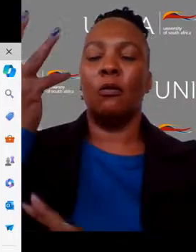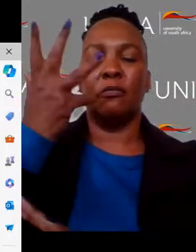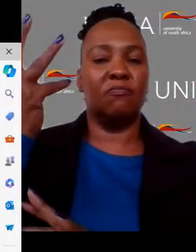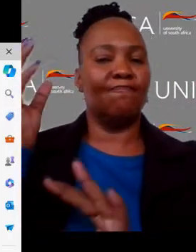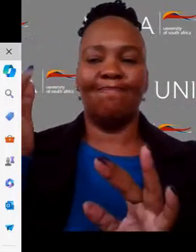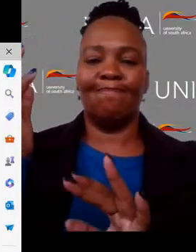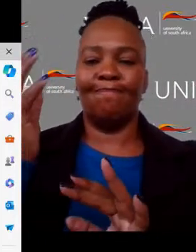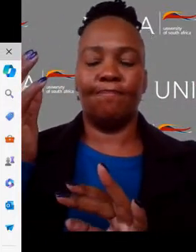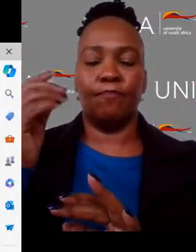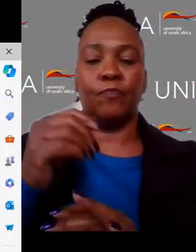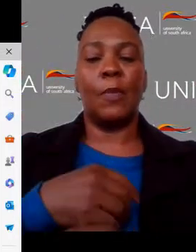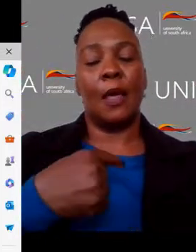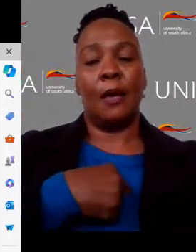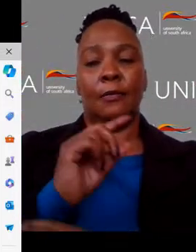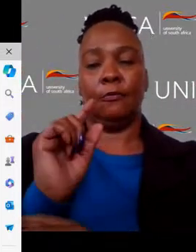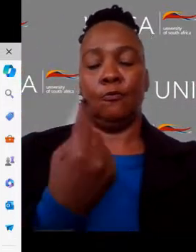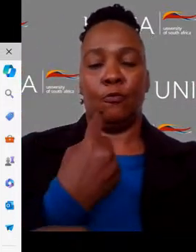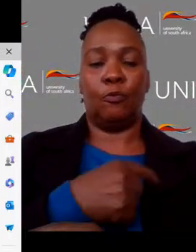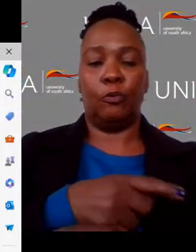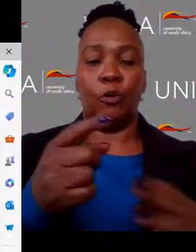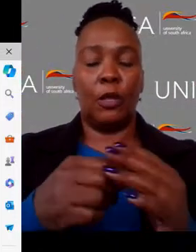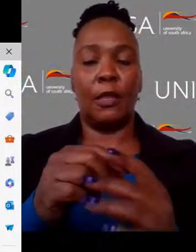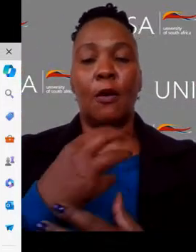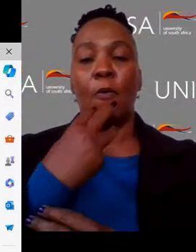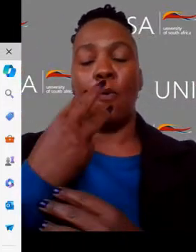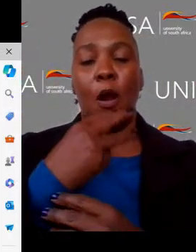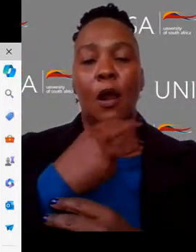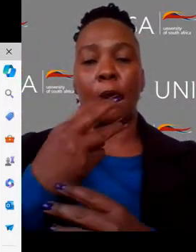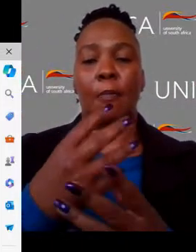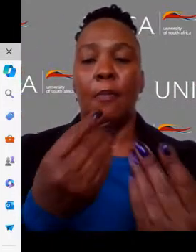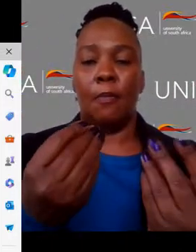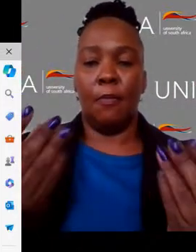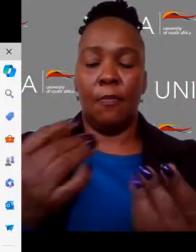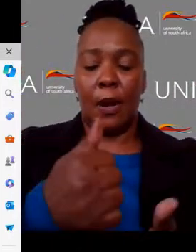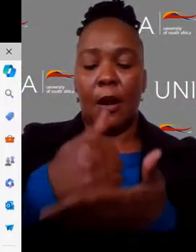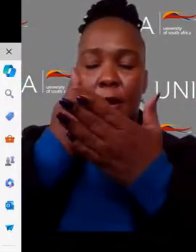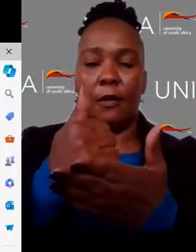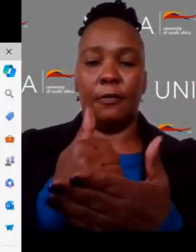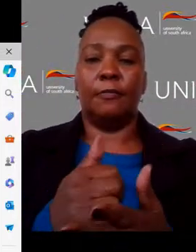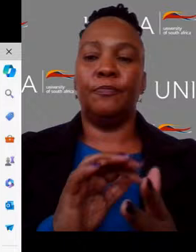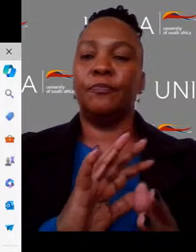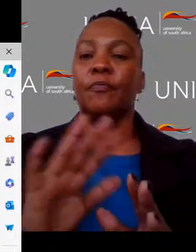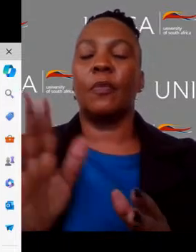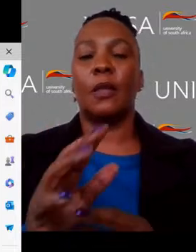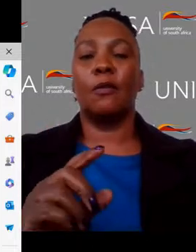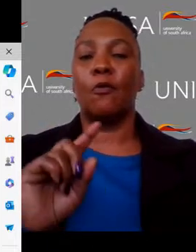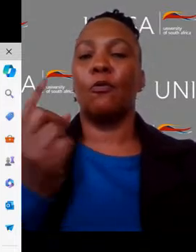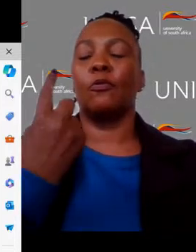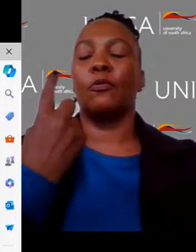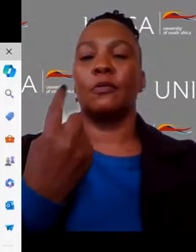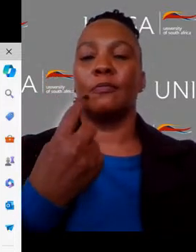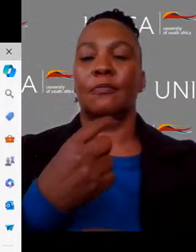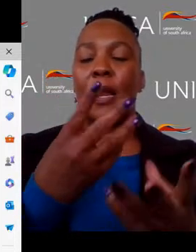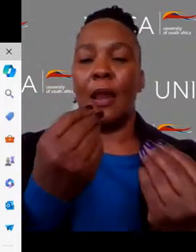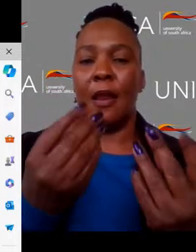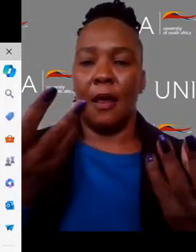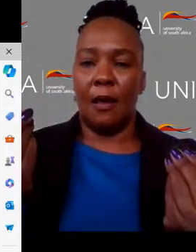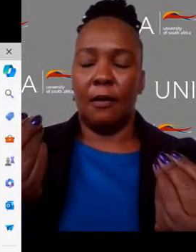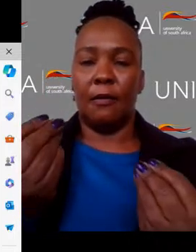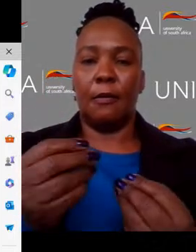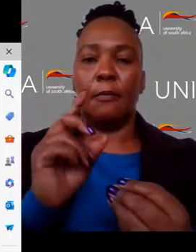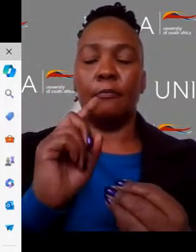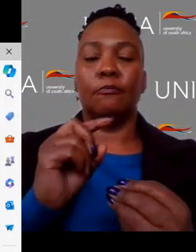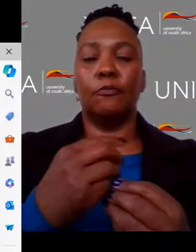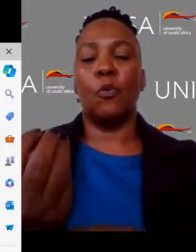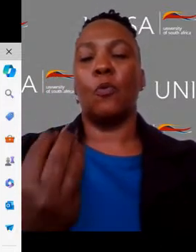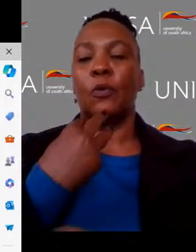you. And then finally, just remember that this is a WhatsApp help desk only, so you cannot call the number, but you can WhatsApp us